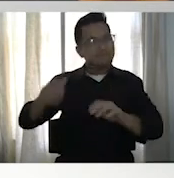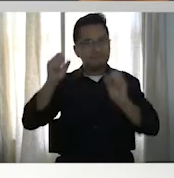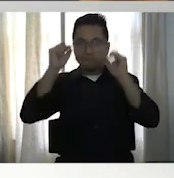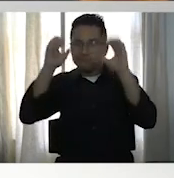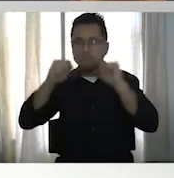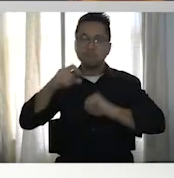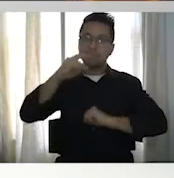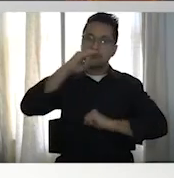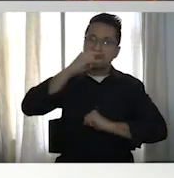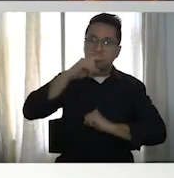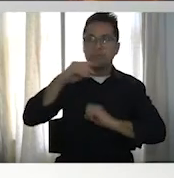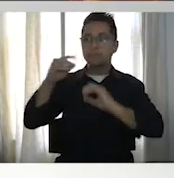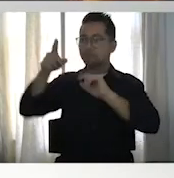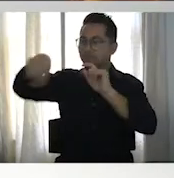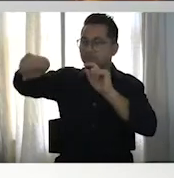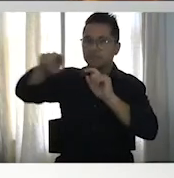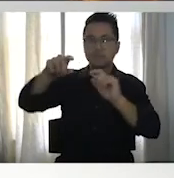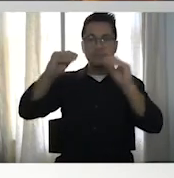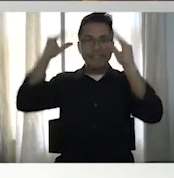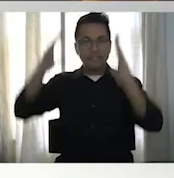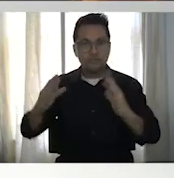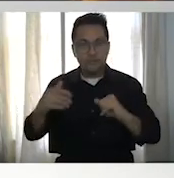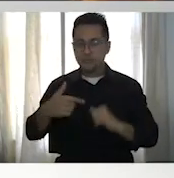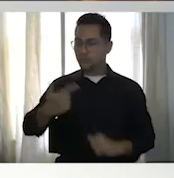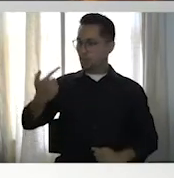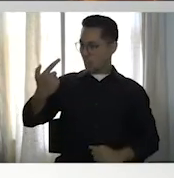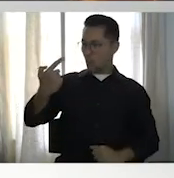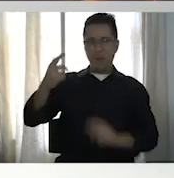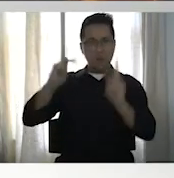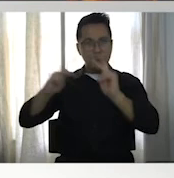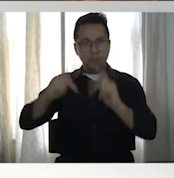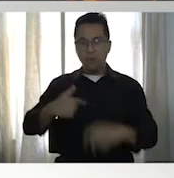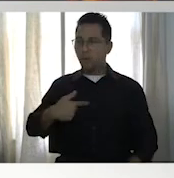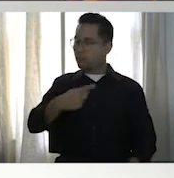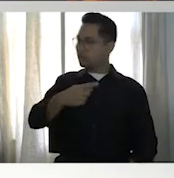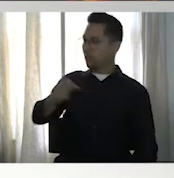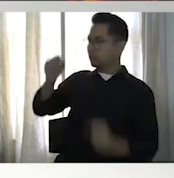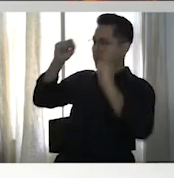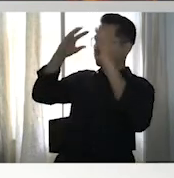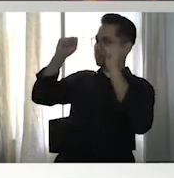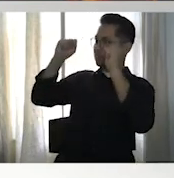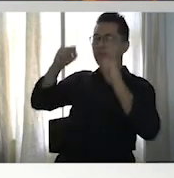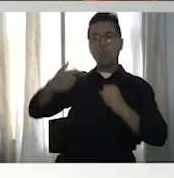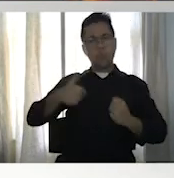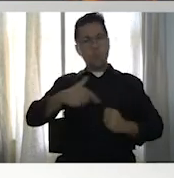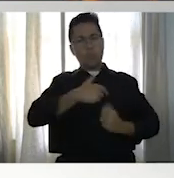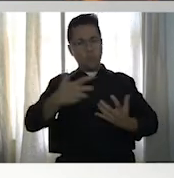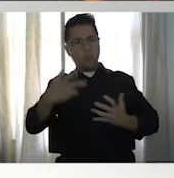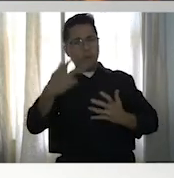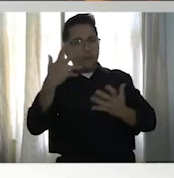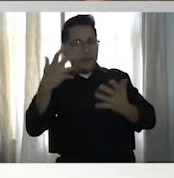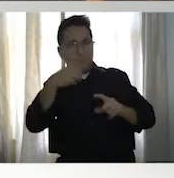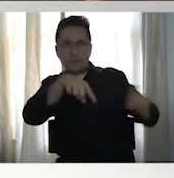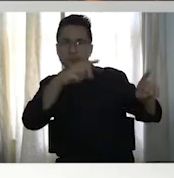your parents, 21 people. He's like, whoa. We want them to realize that you impact people positively